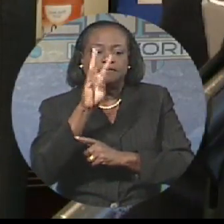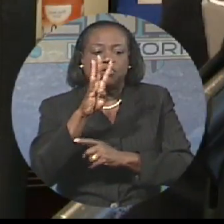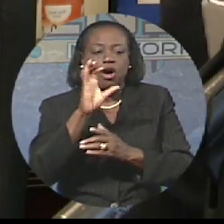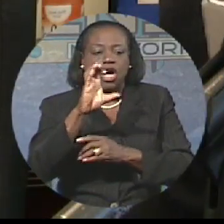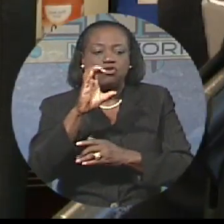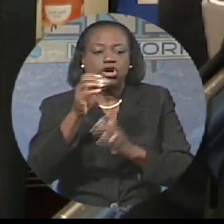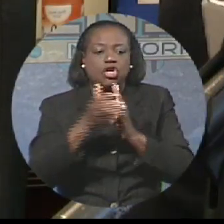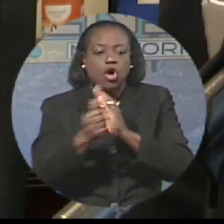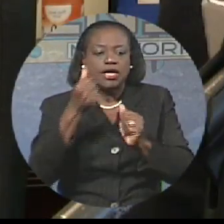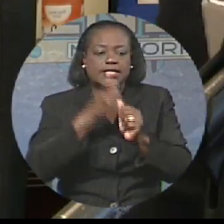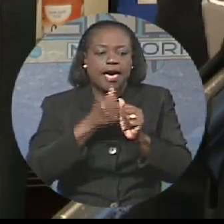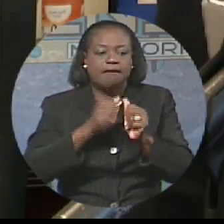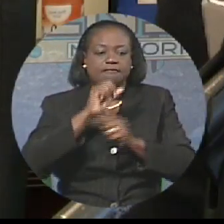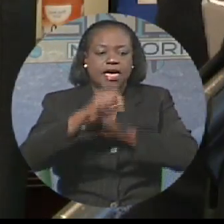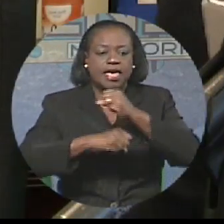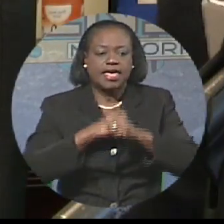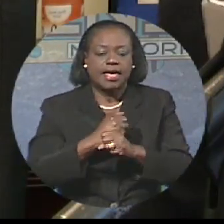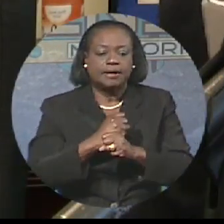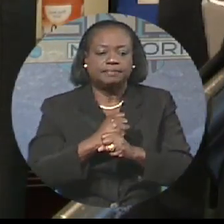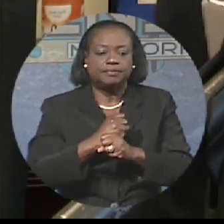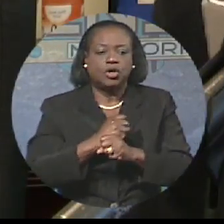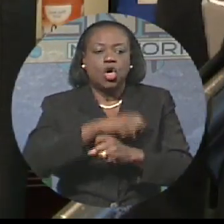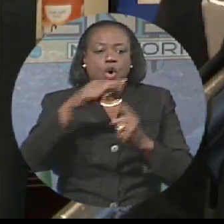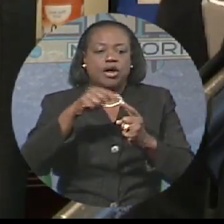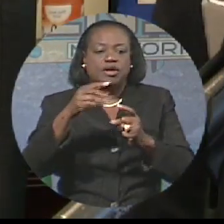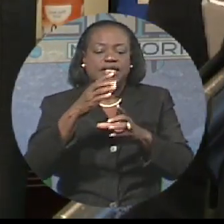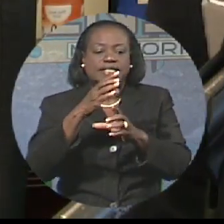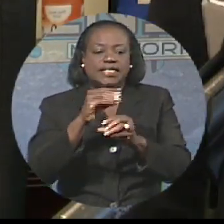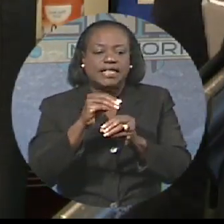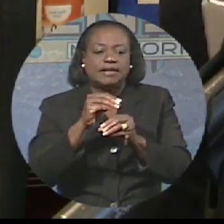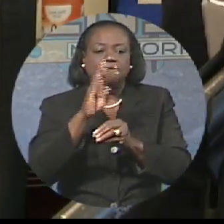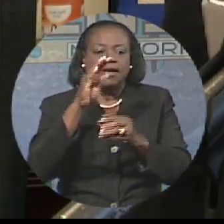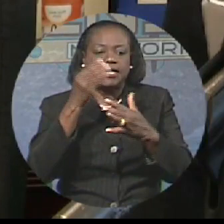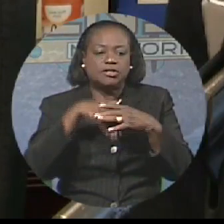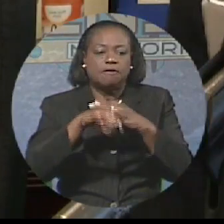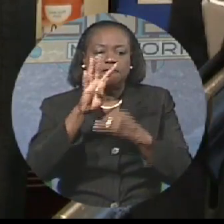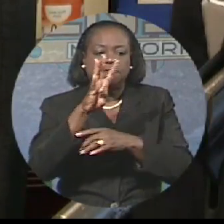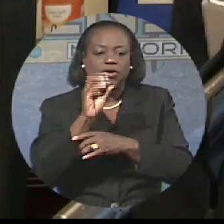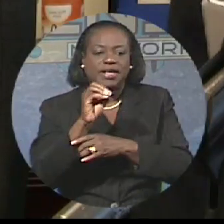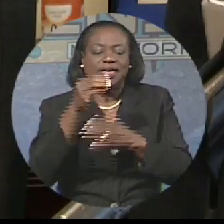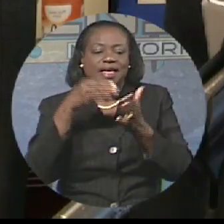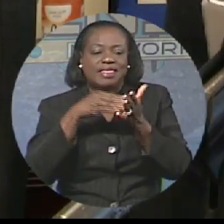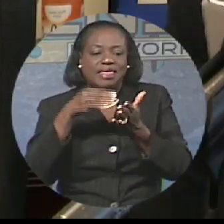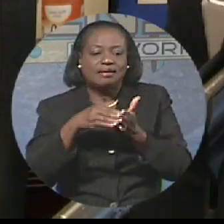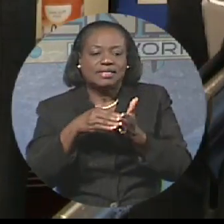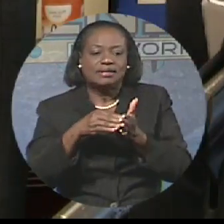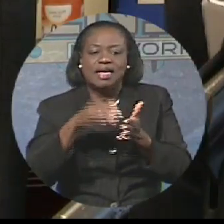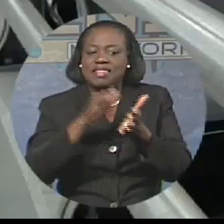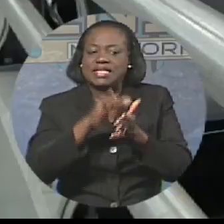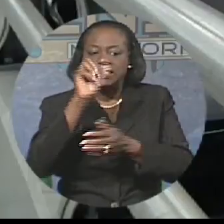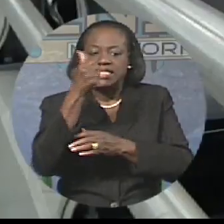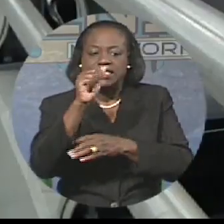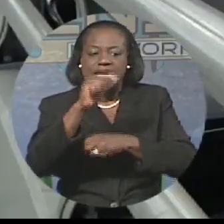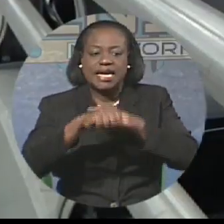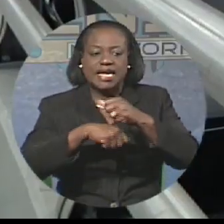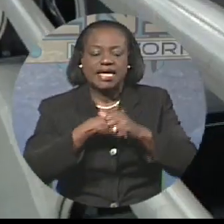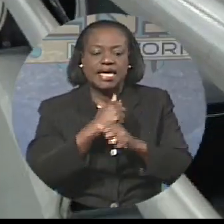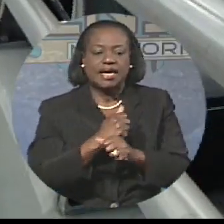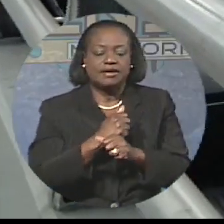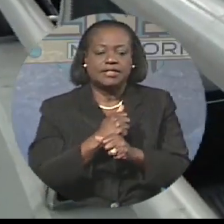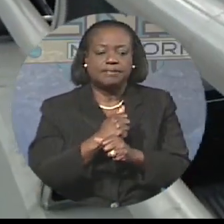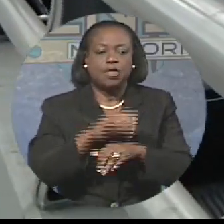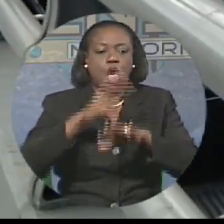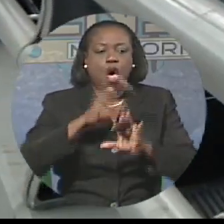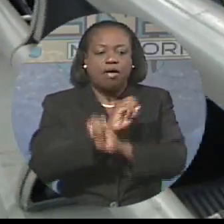$2,400 a year. When you take 24 into 40,000, you're talking about at least 10 years. But on the